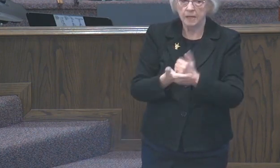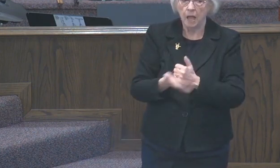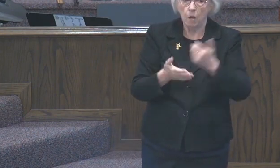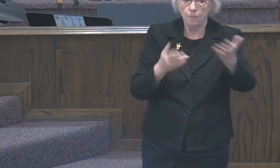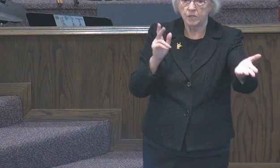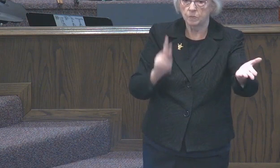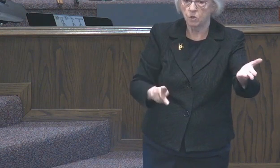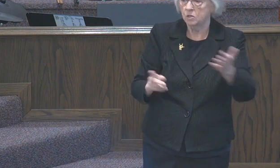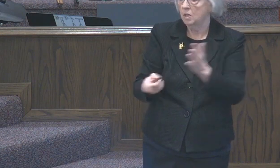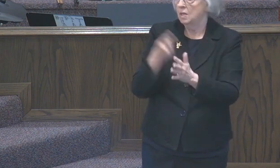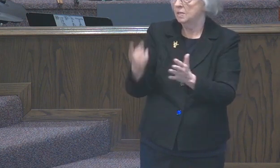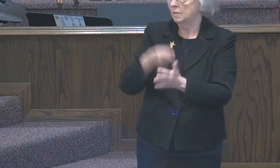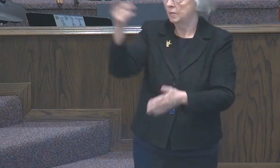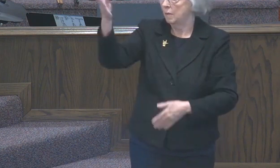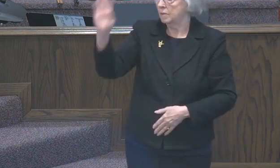before.